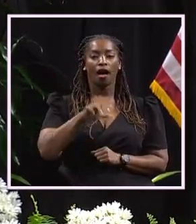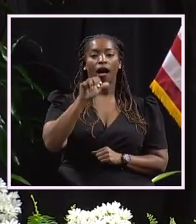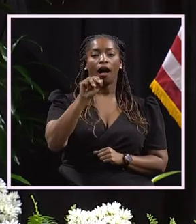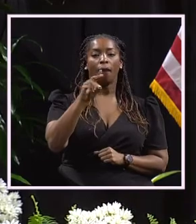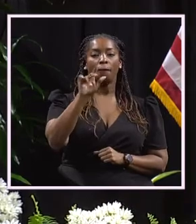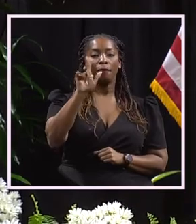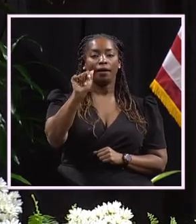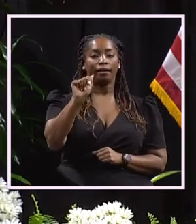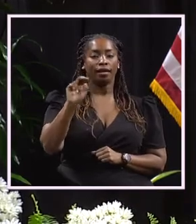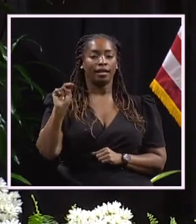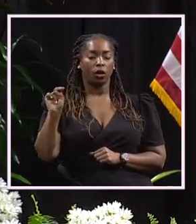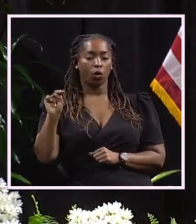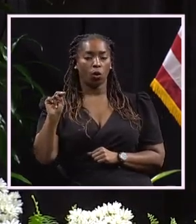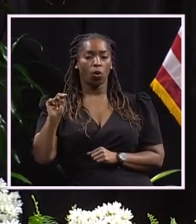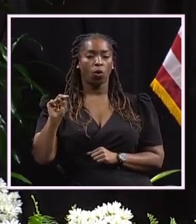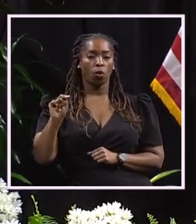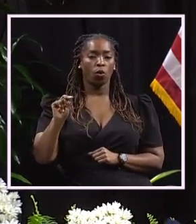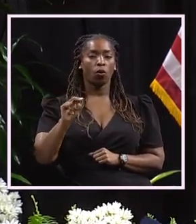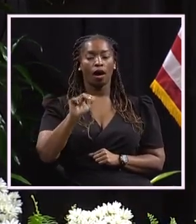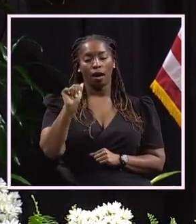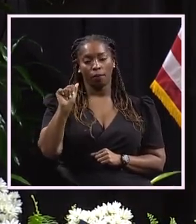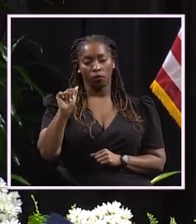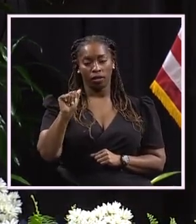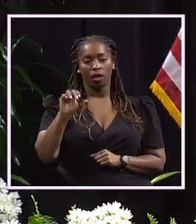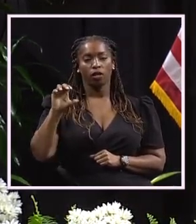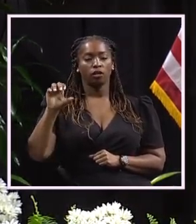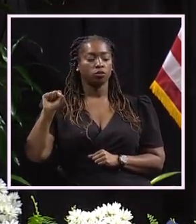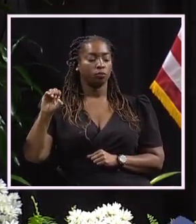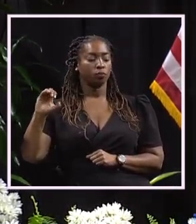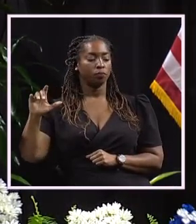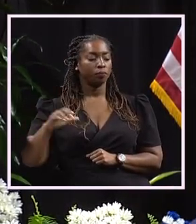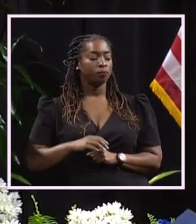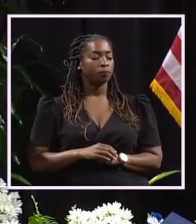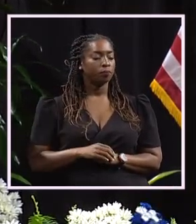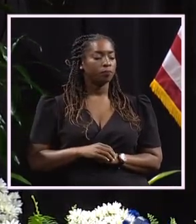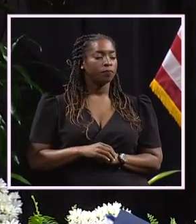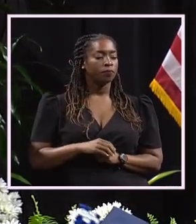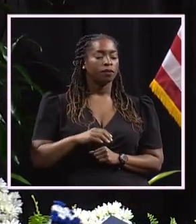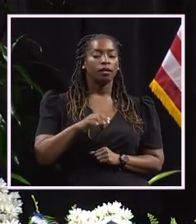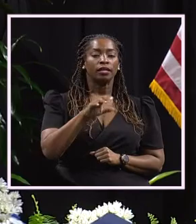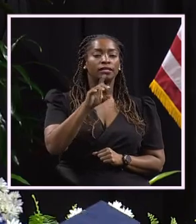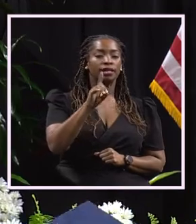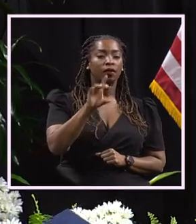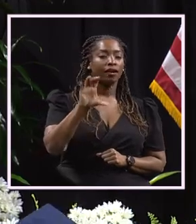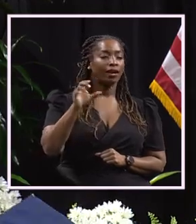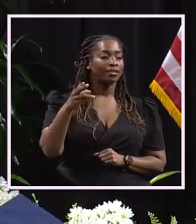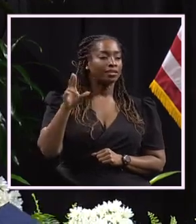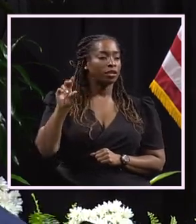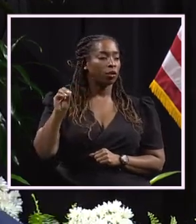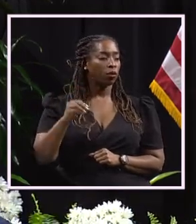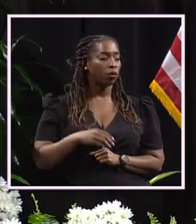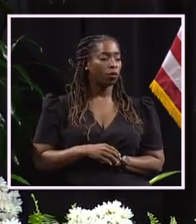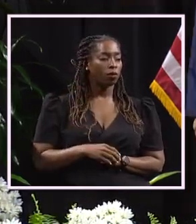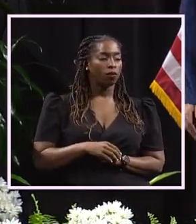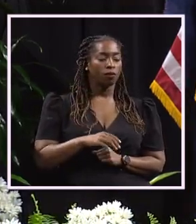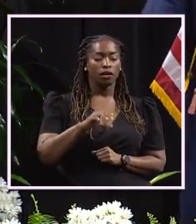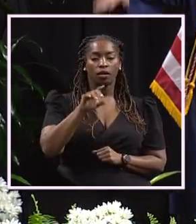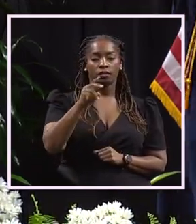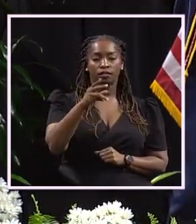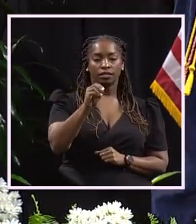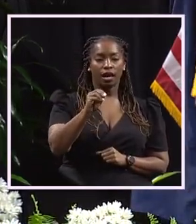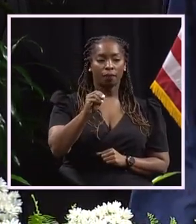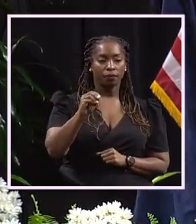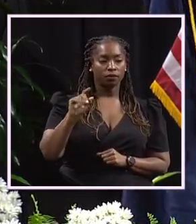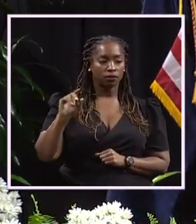Nicole Camarillo, summa cum laude. Garrett Blake Castillo. Thomas Albert Cooper, cum laude.